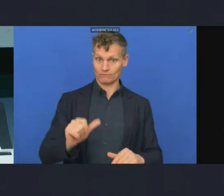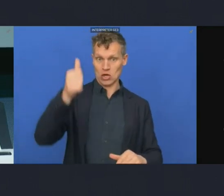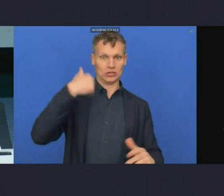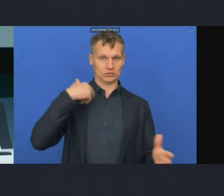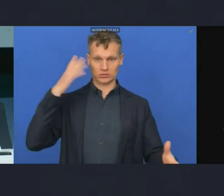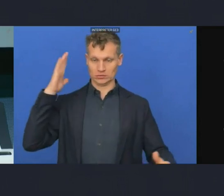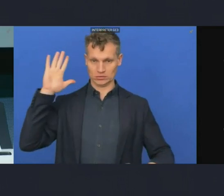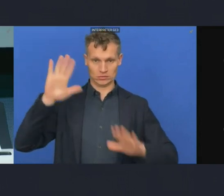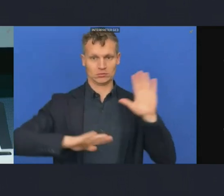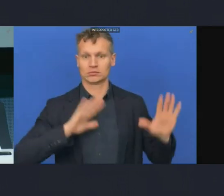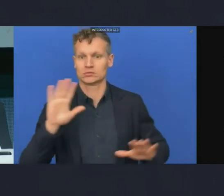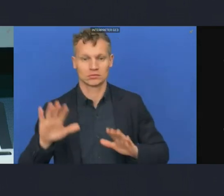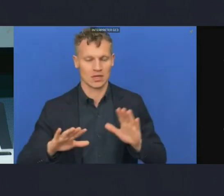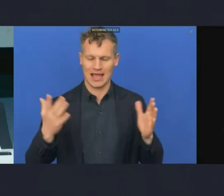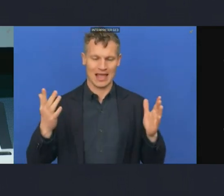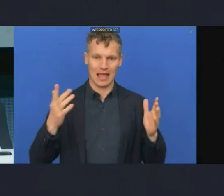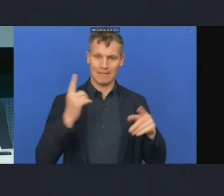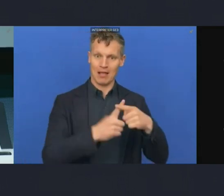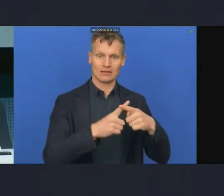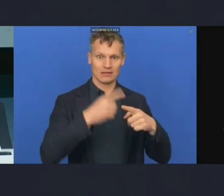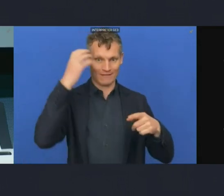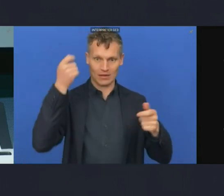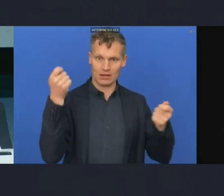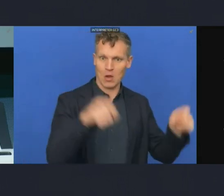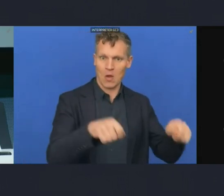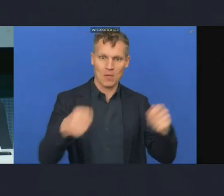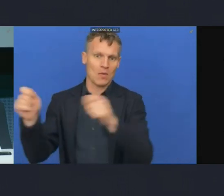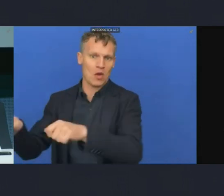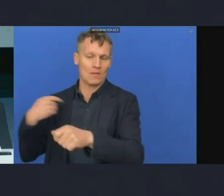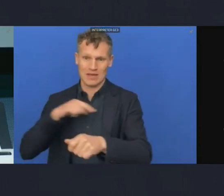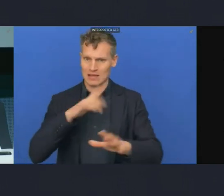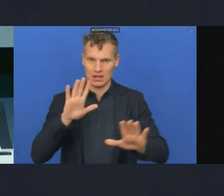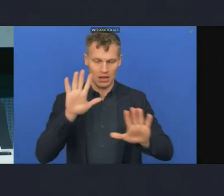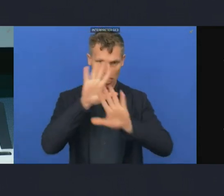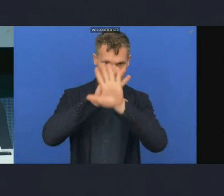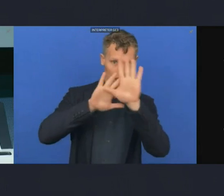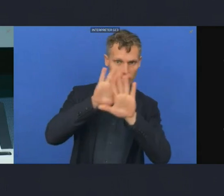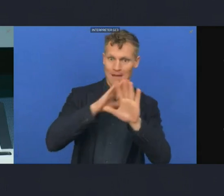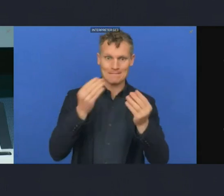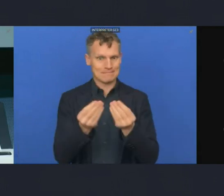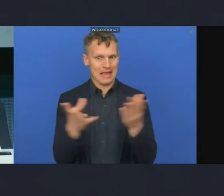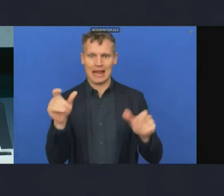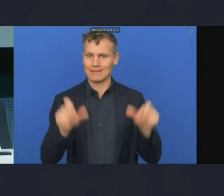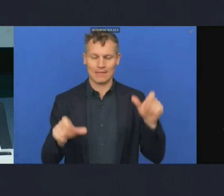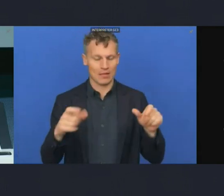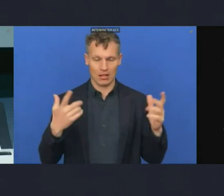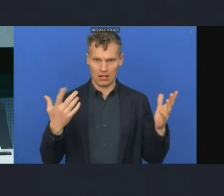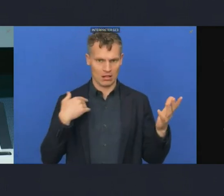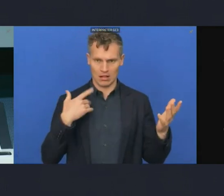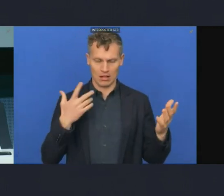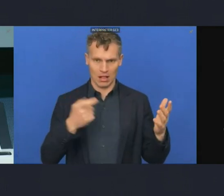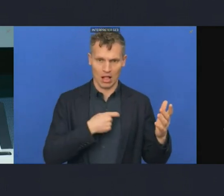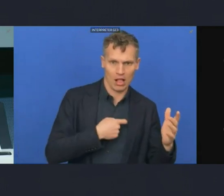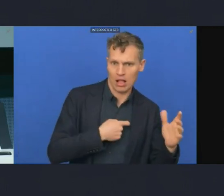We didn't know where this was going, and there was a lot more fear and uncertainty to see what